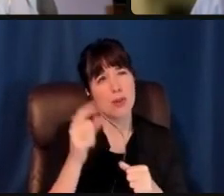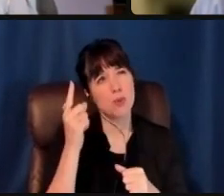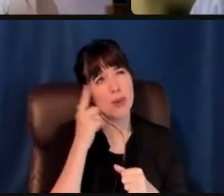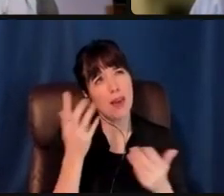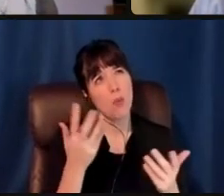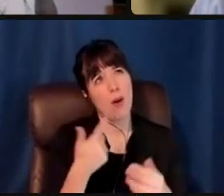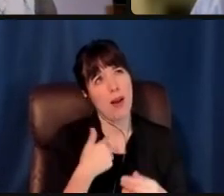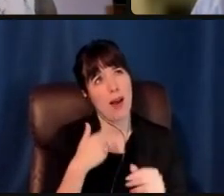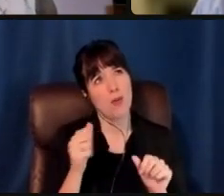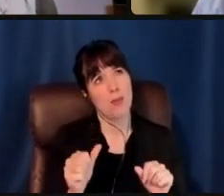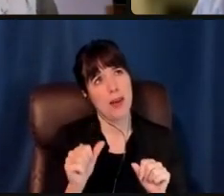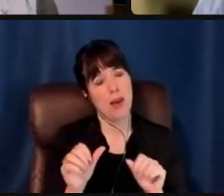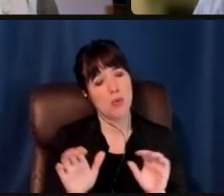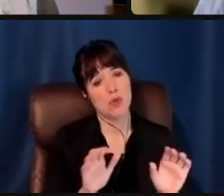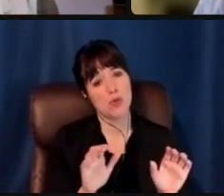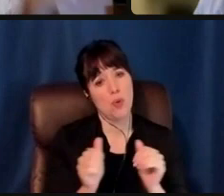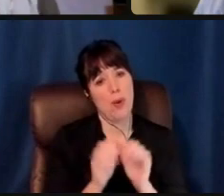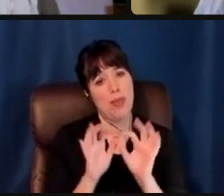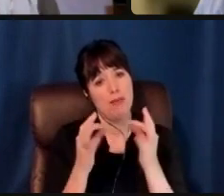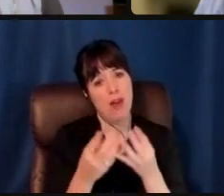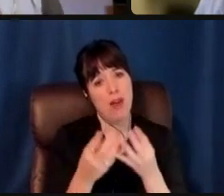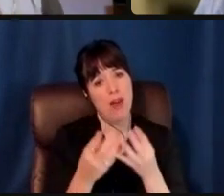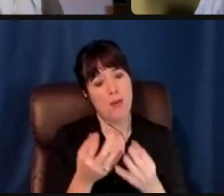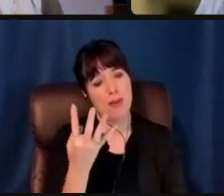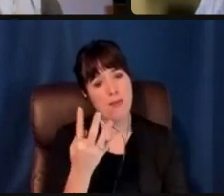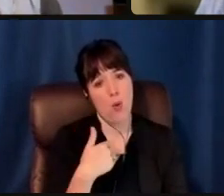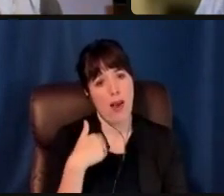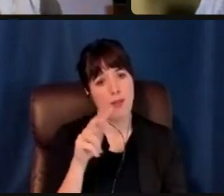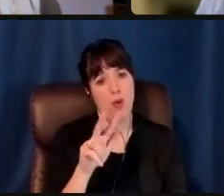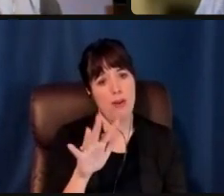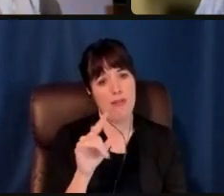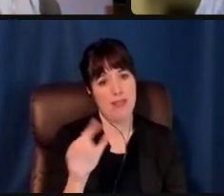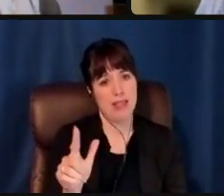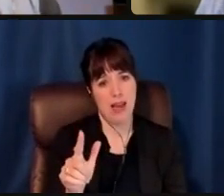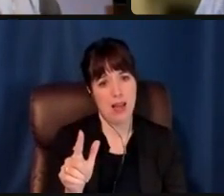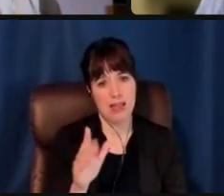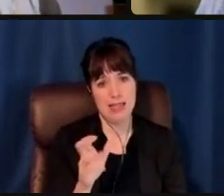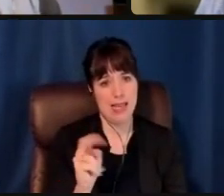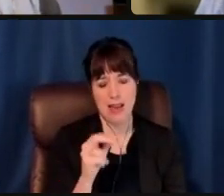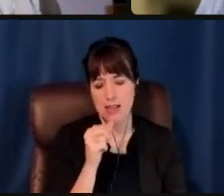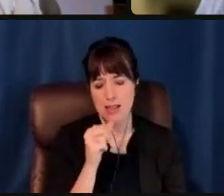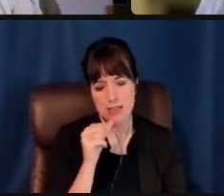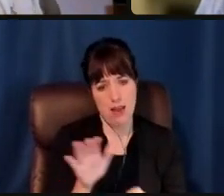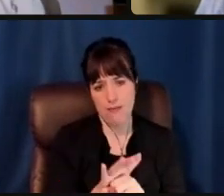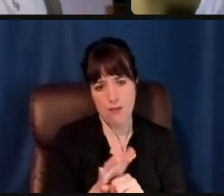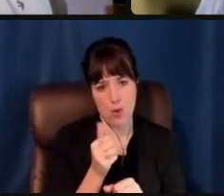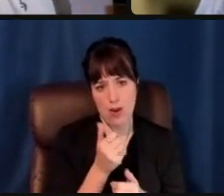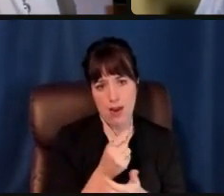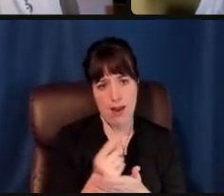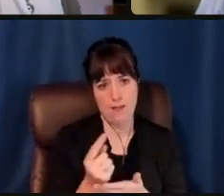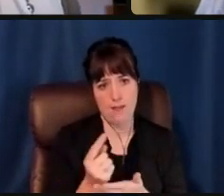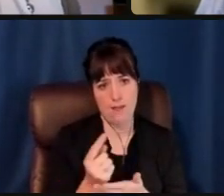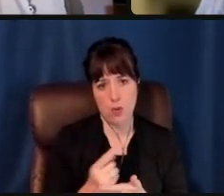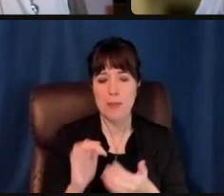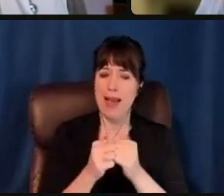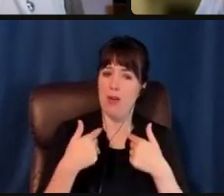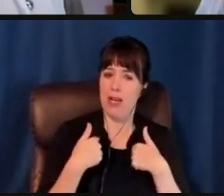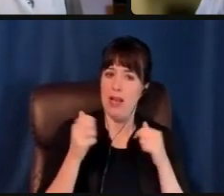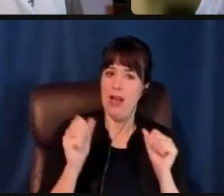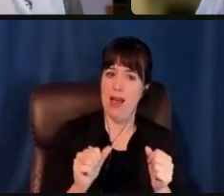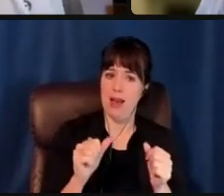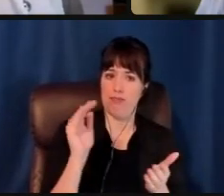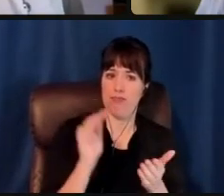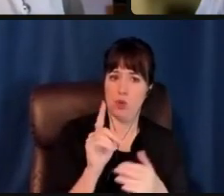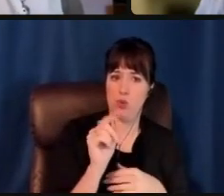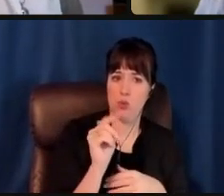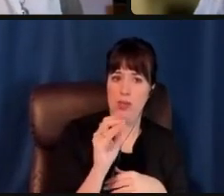would be able to do with a family of four. I have a 35 gallon can. It's not full every week, but how could I get down to a 20 gallon can? Or better yet, how